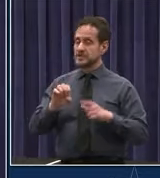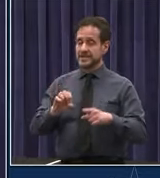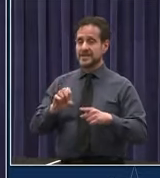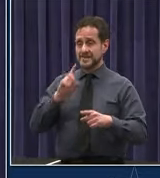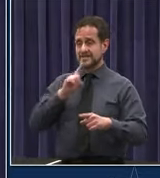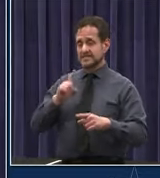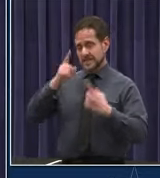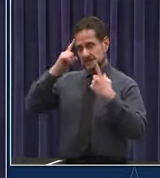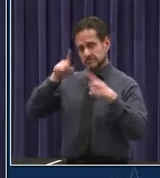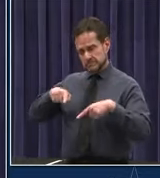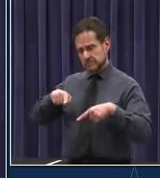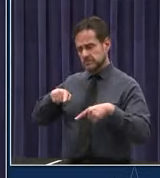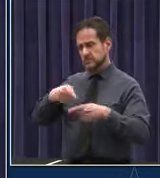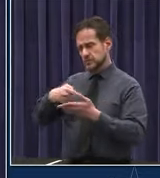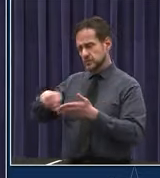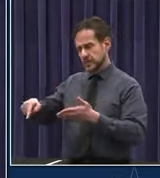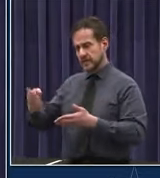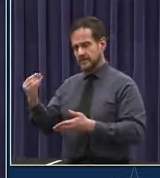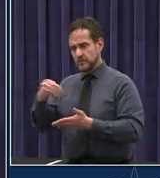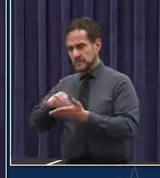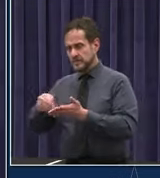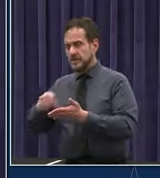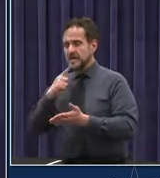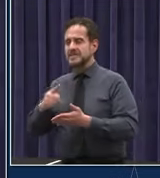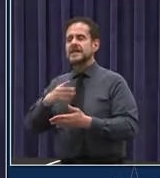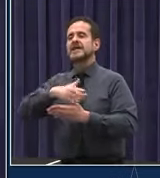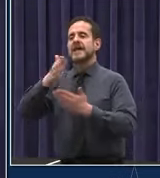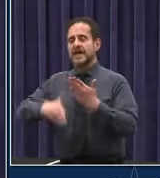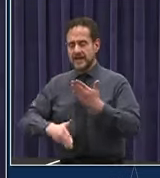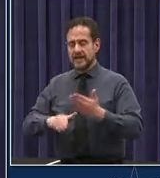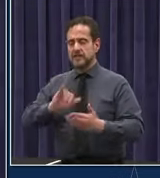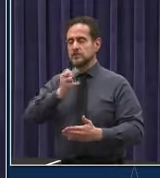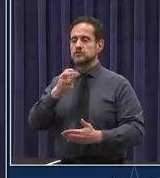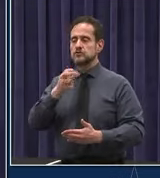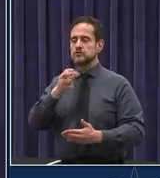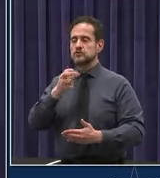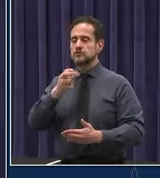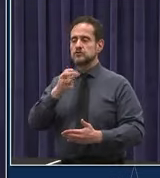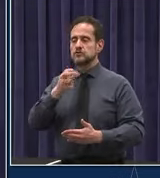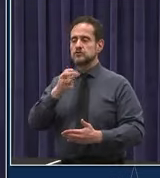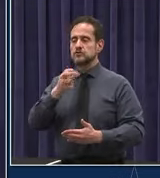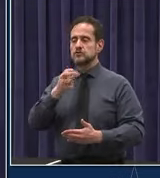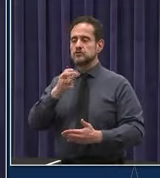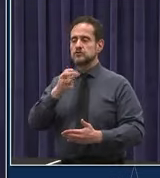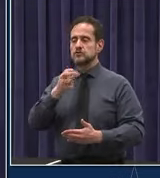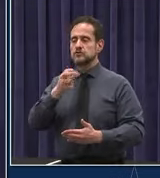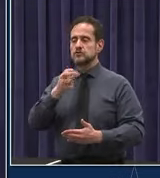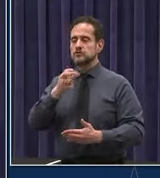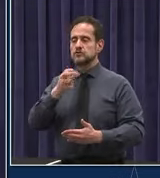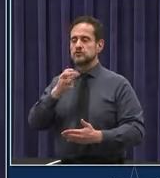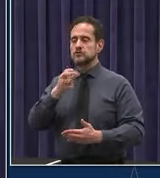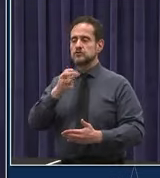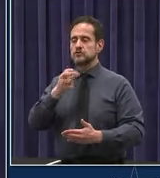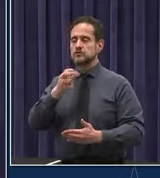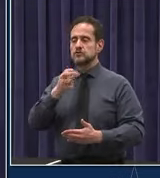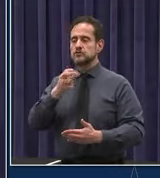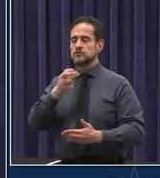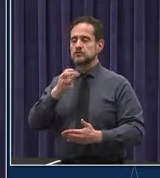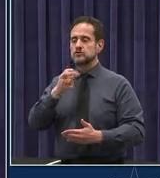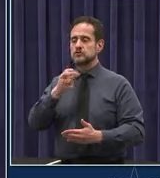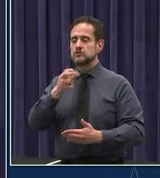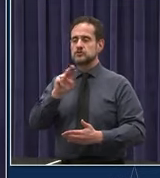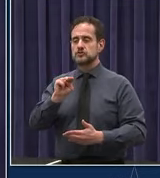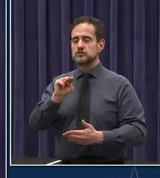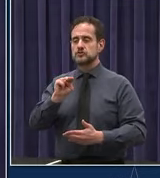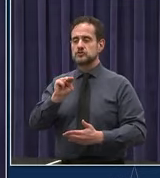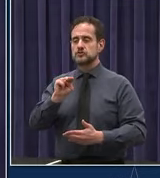notice. And for the mayor, if I could ask you about the city council's vote today to pay $14 million to two